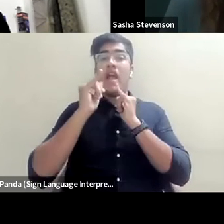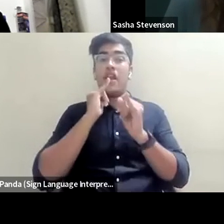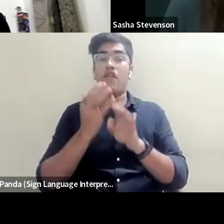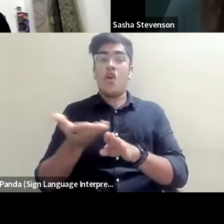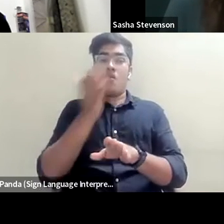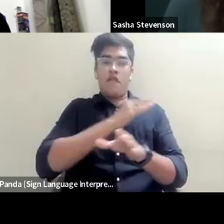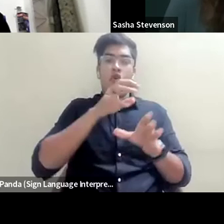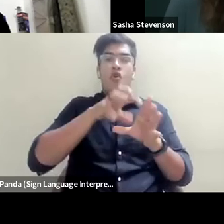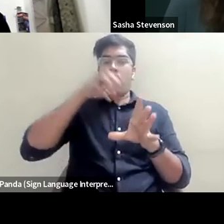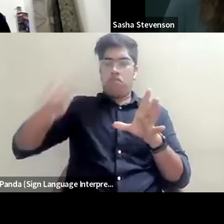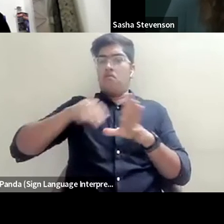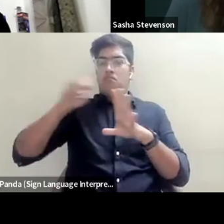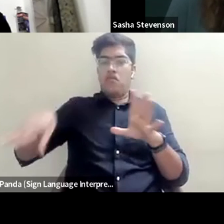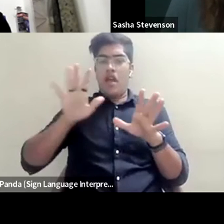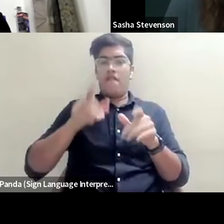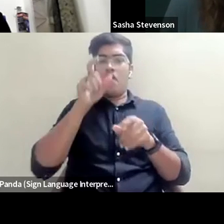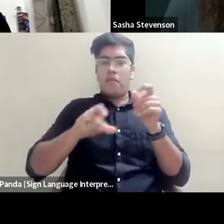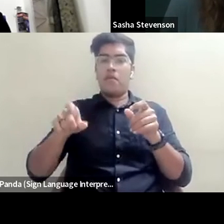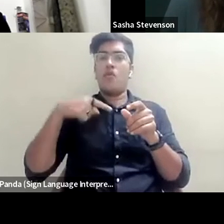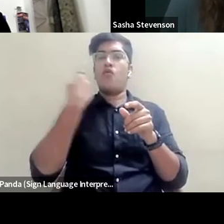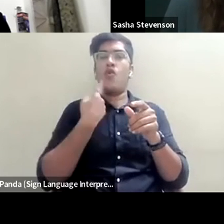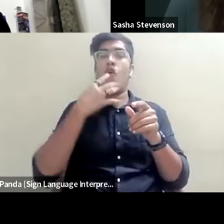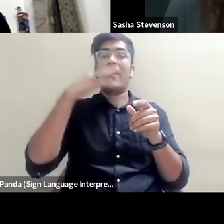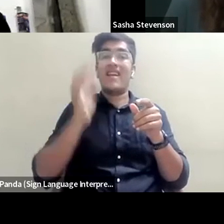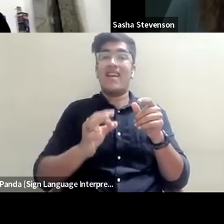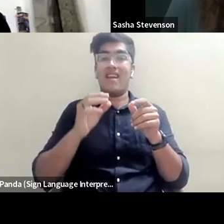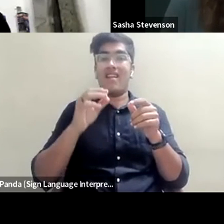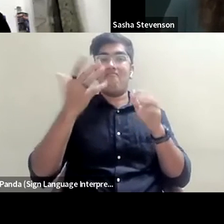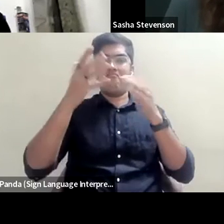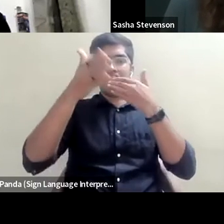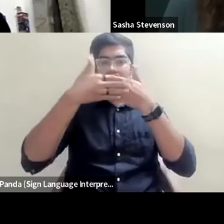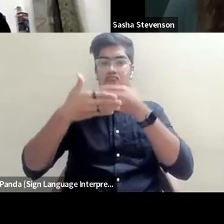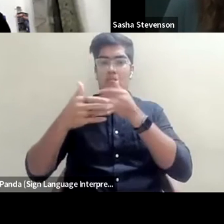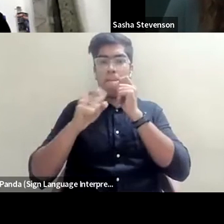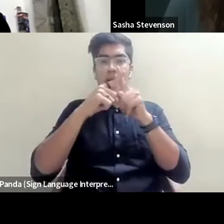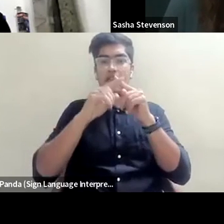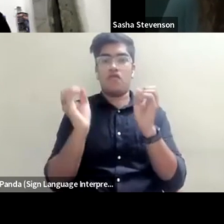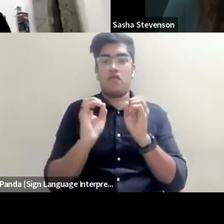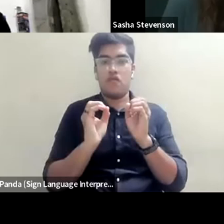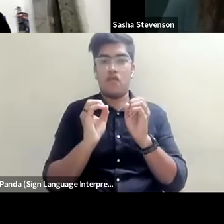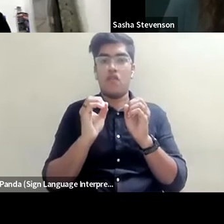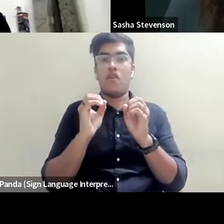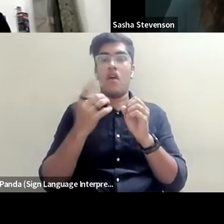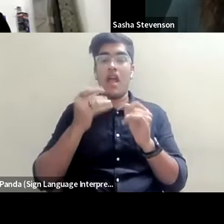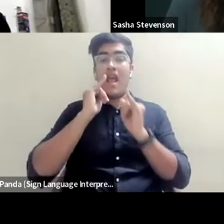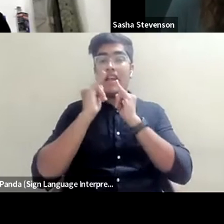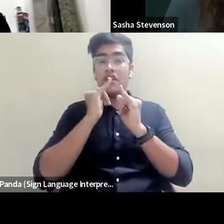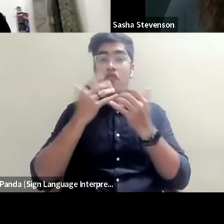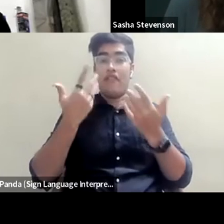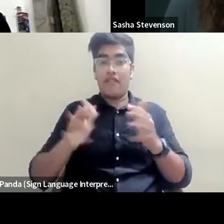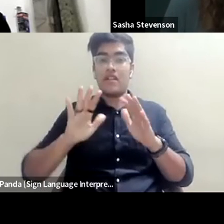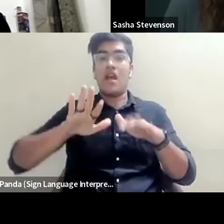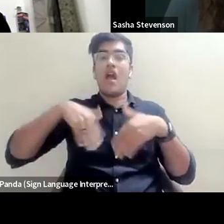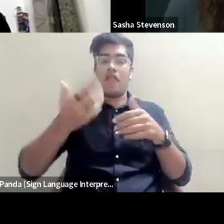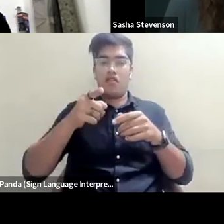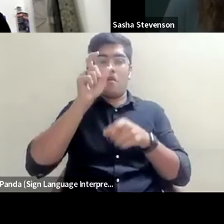interview because they don't meet the requirements. But otherwise, there are interviews that happen, and those interviews are